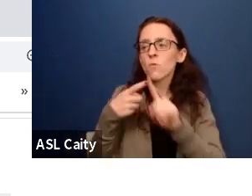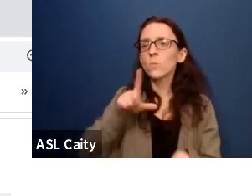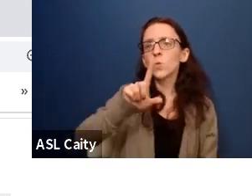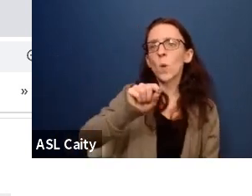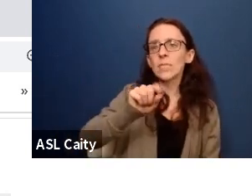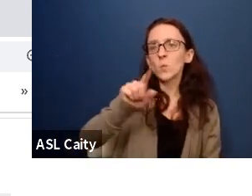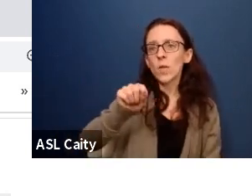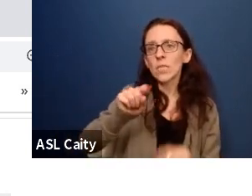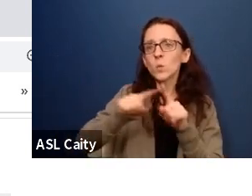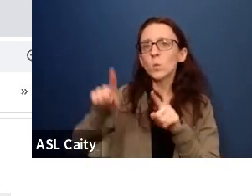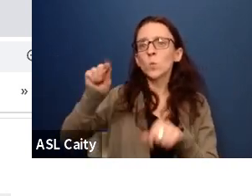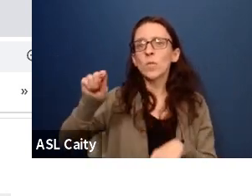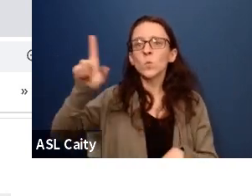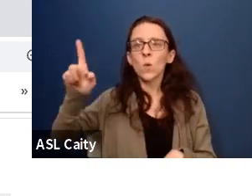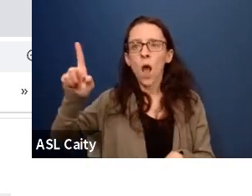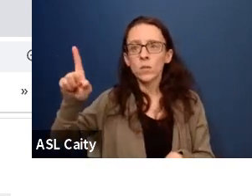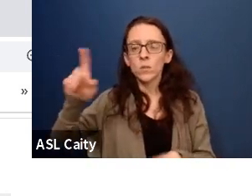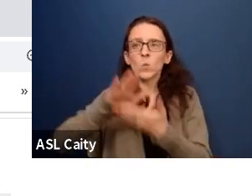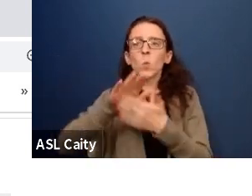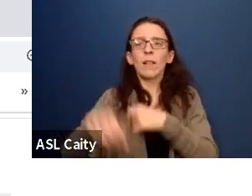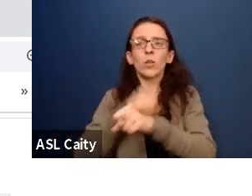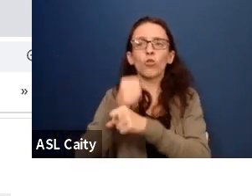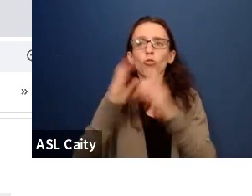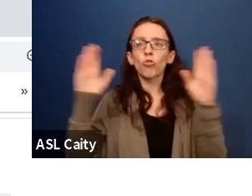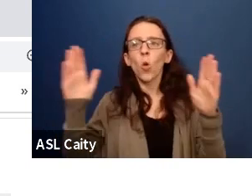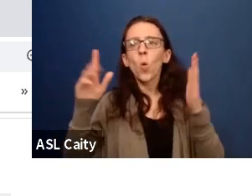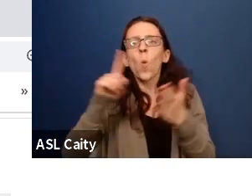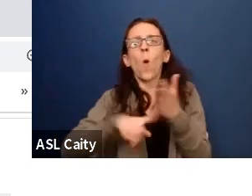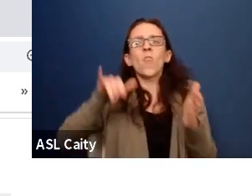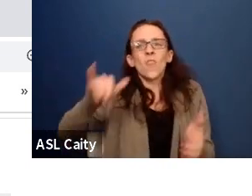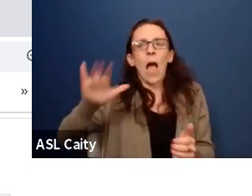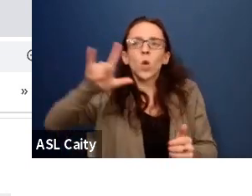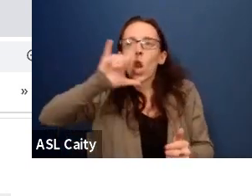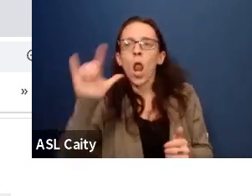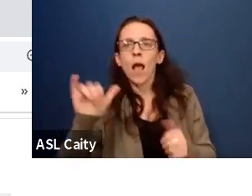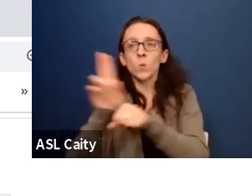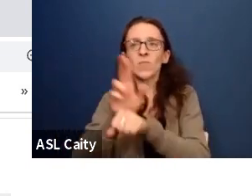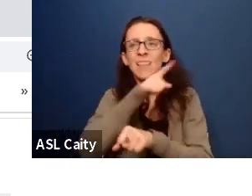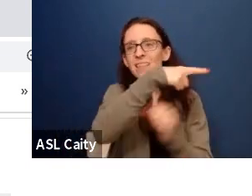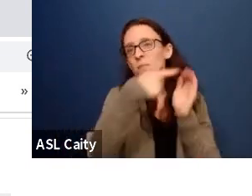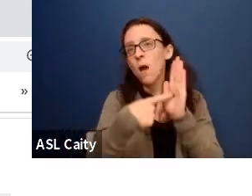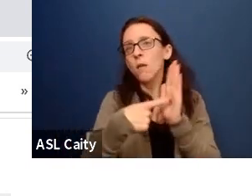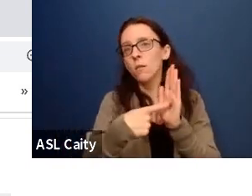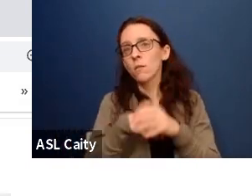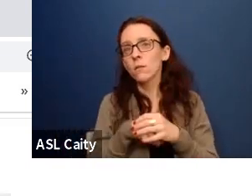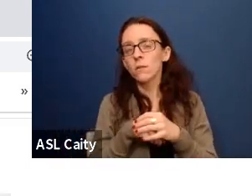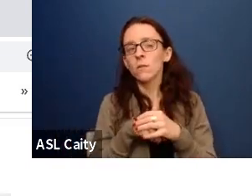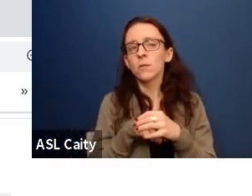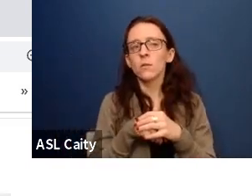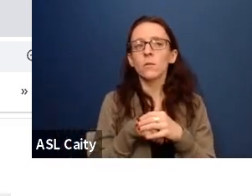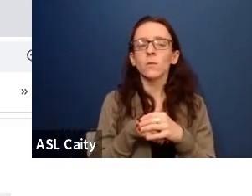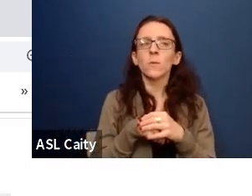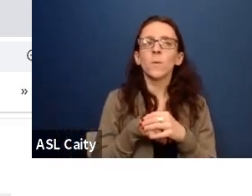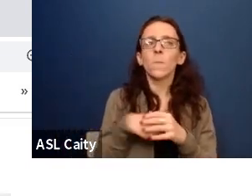2020-2021 school year would look like under each of these models, broken out